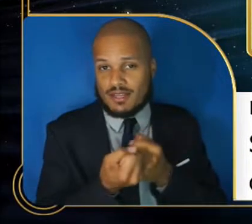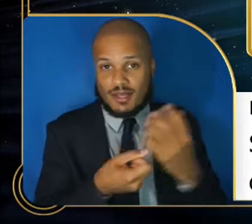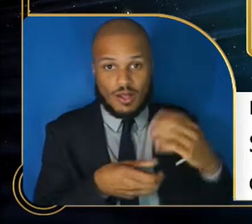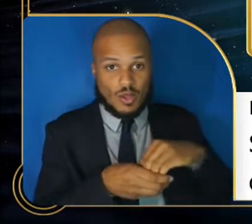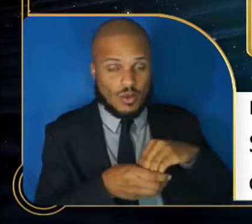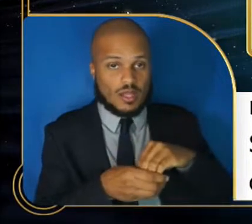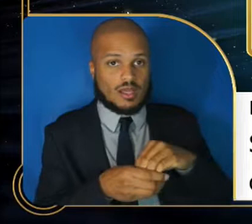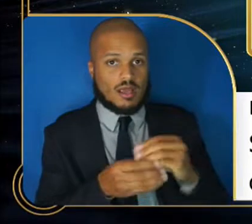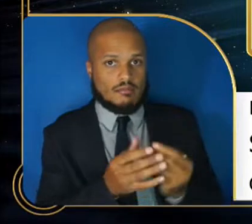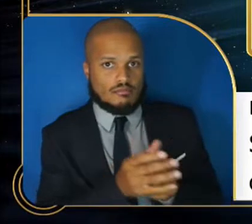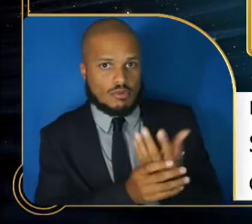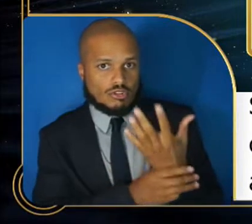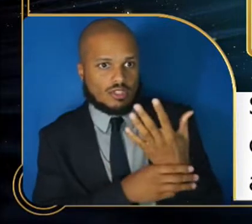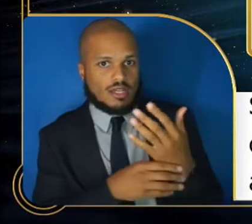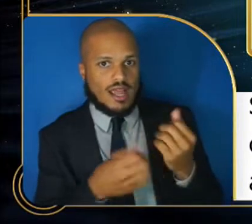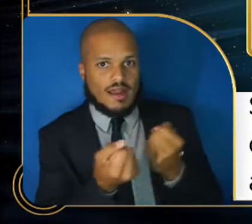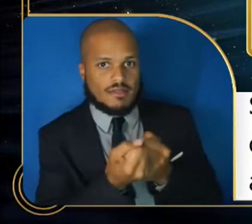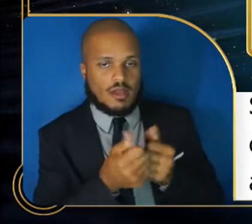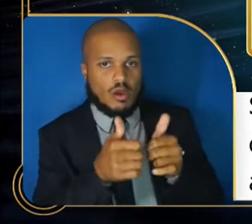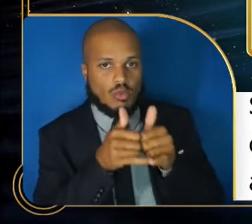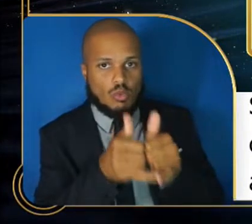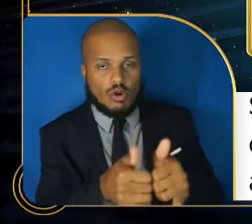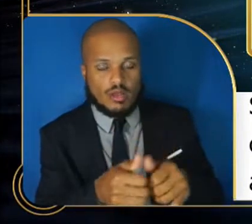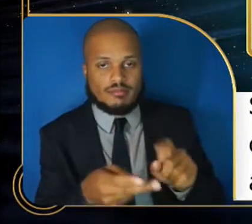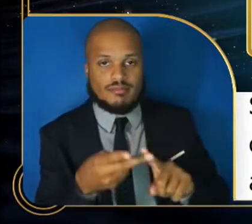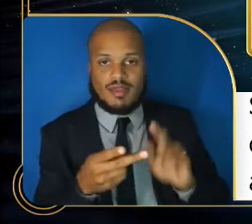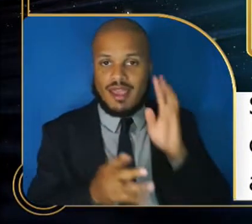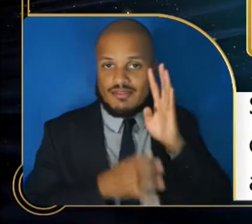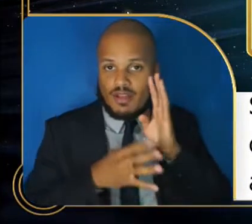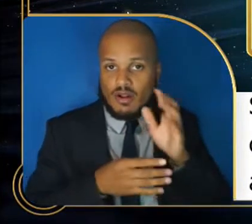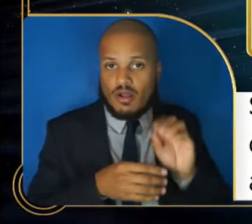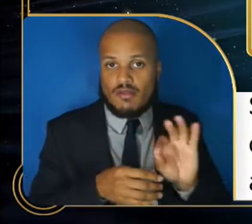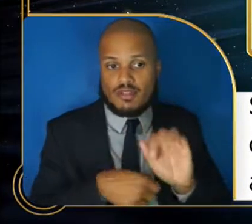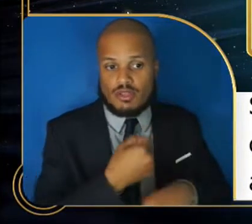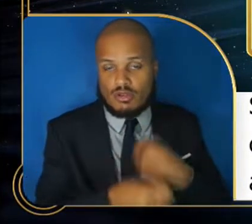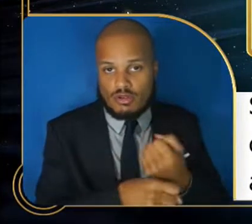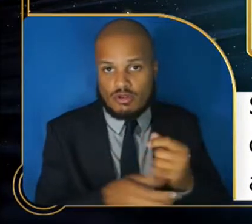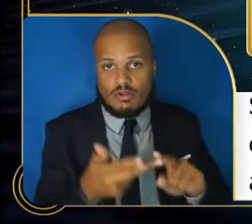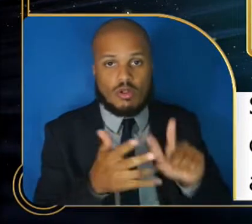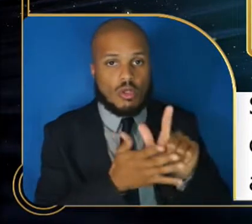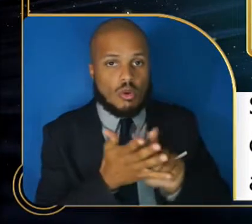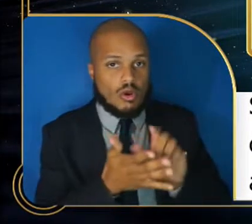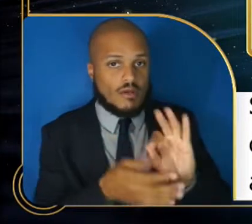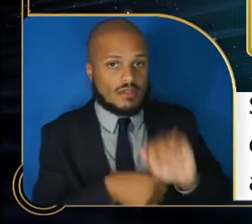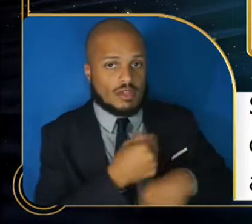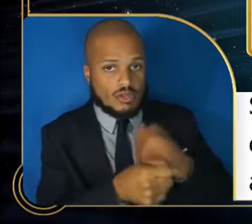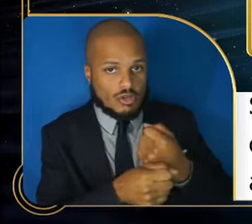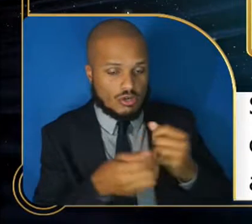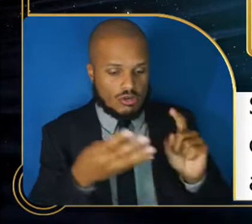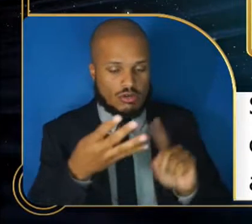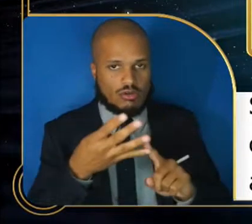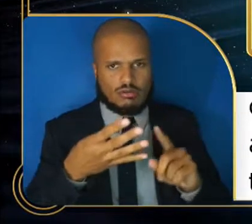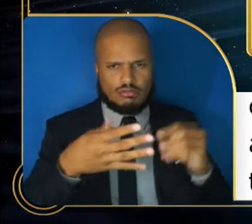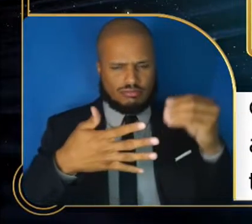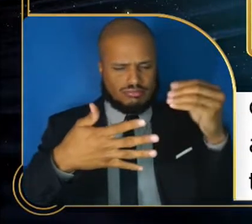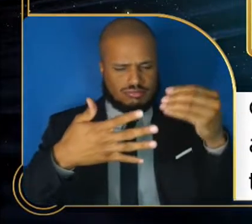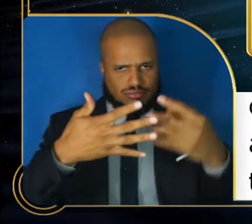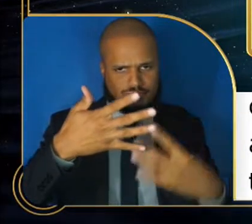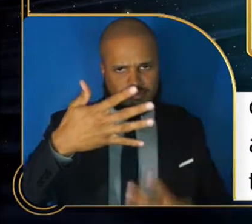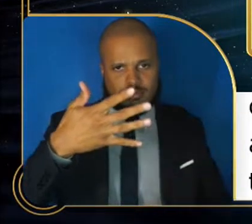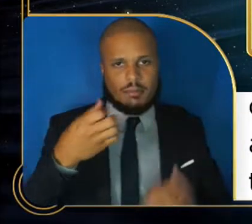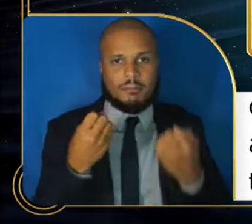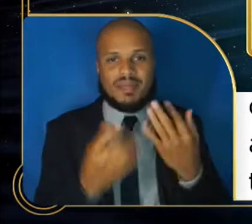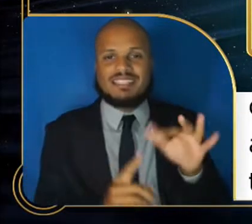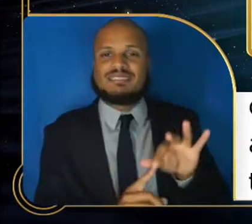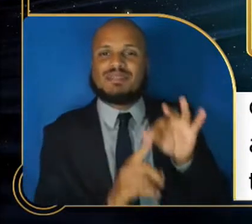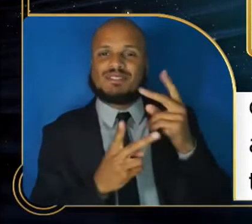Advocate Awardee, Innovator of the Year Awardee, Lawyer of the Year, and many special guests who are